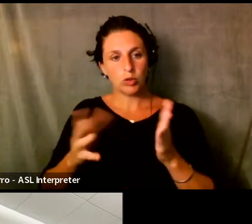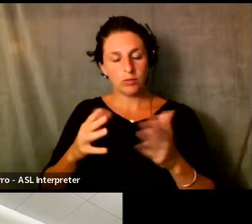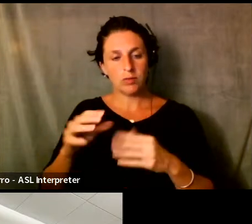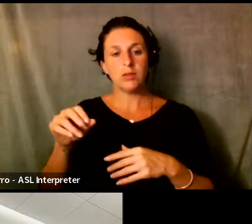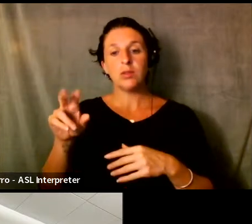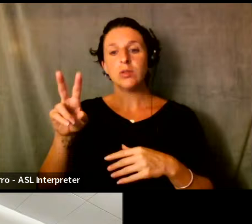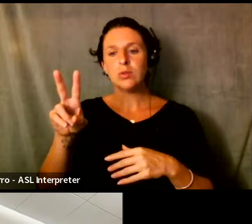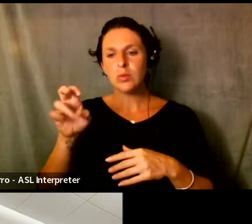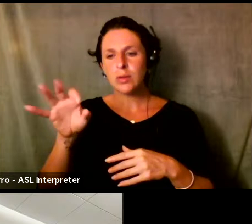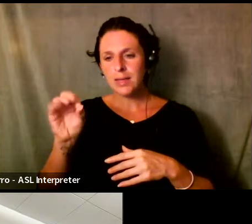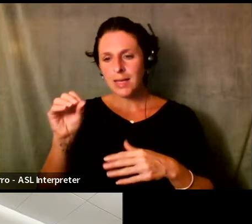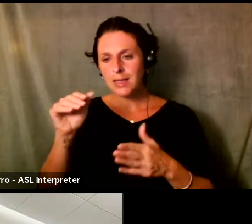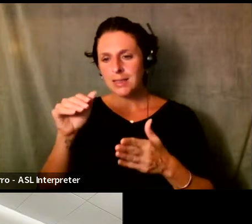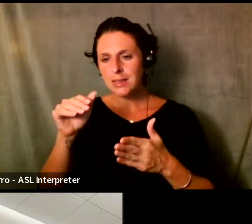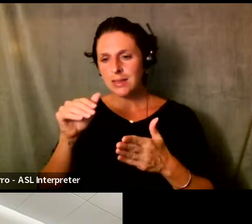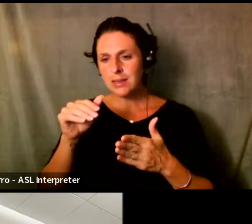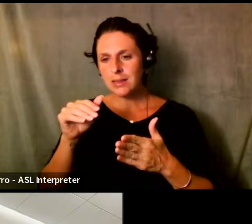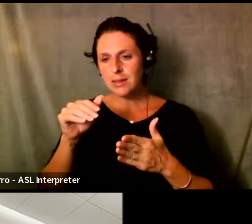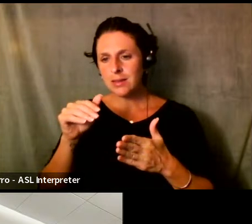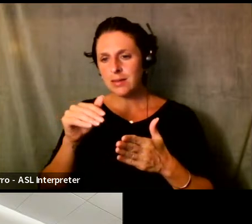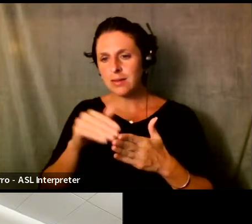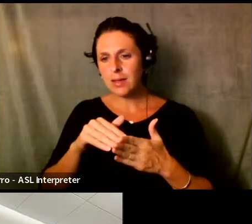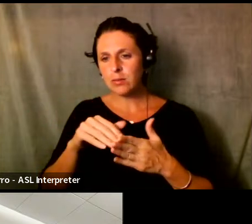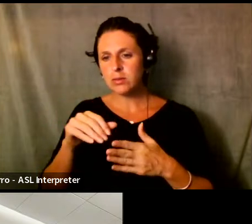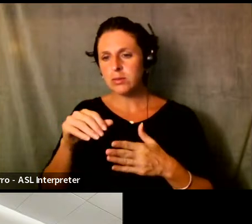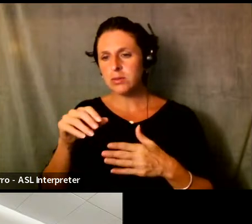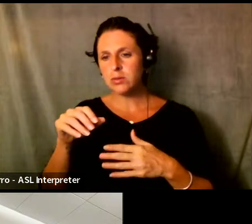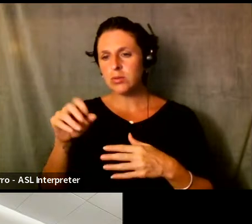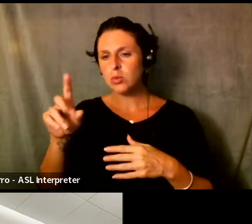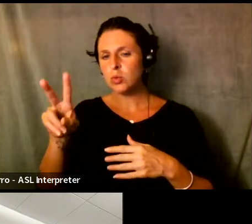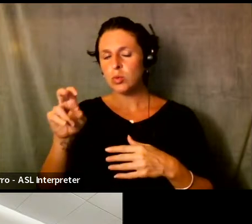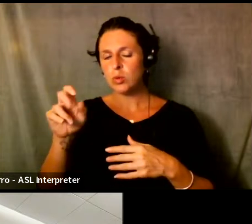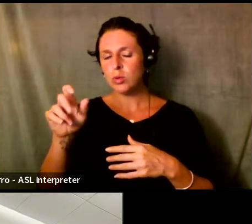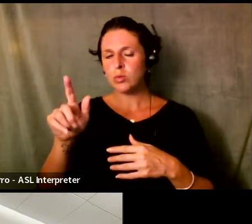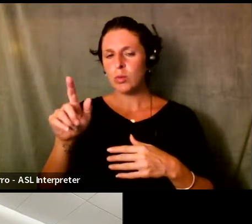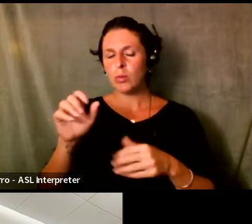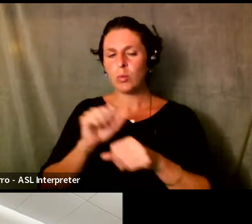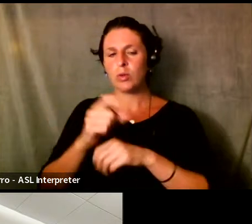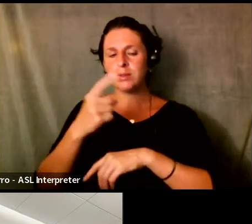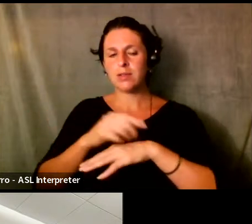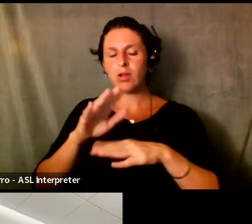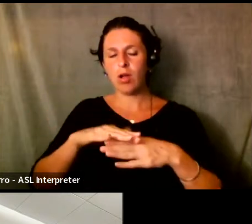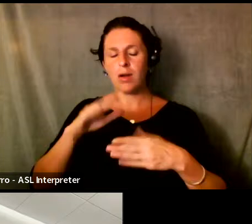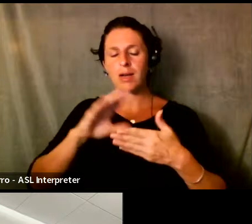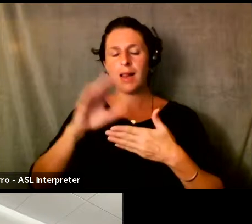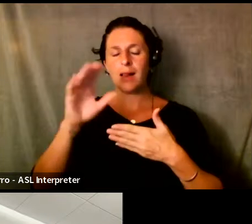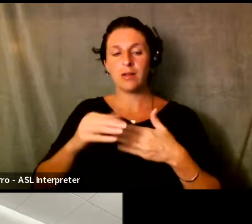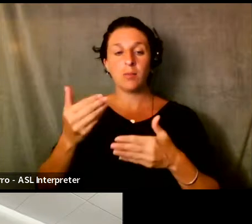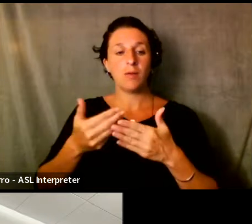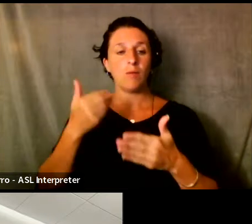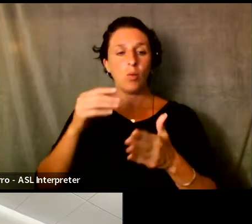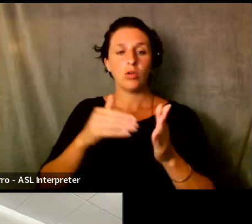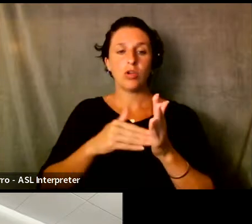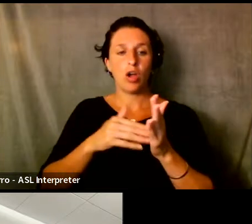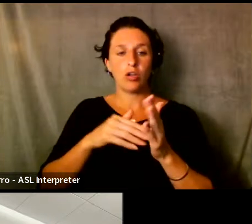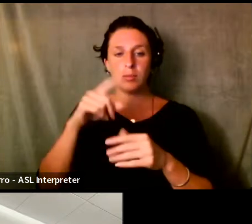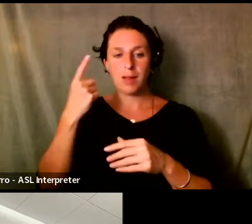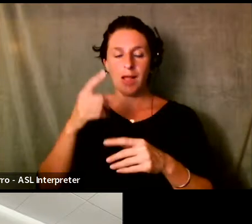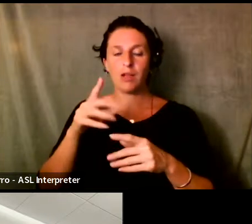$292,900 with a 221 workdays on the calendar. And before Dr. Black reads all the other